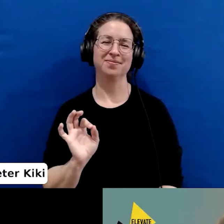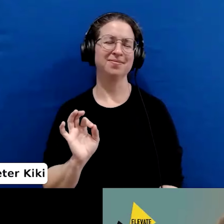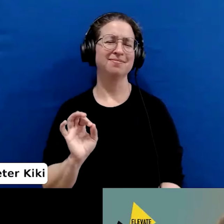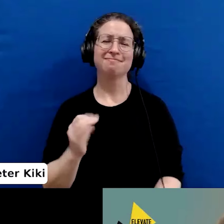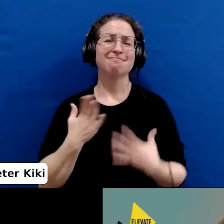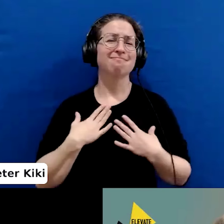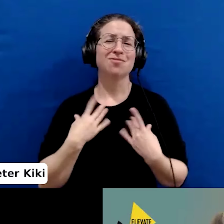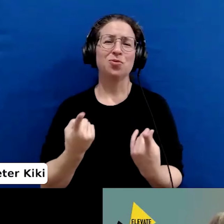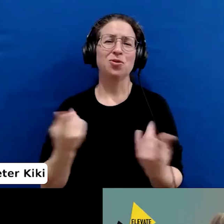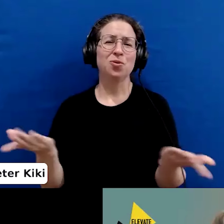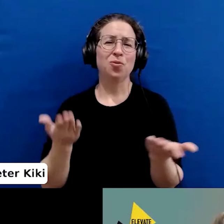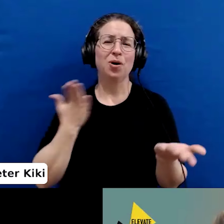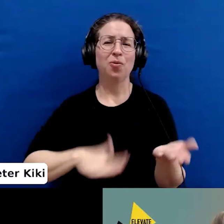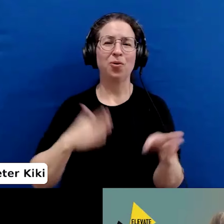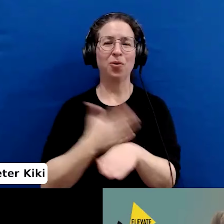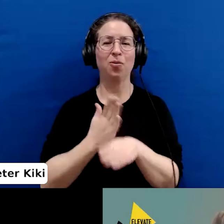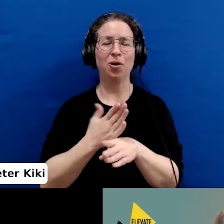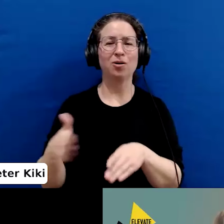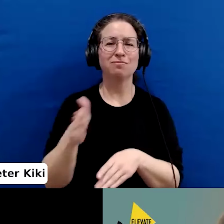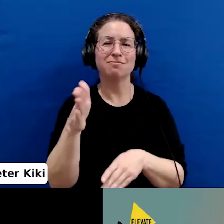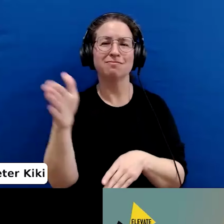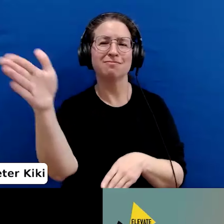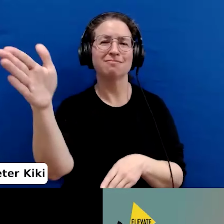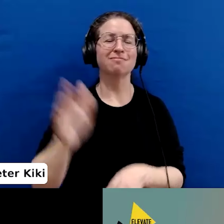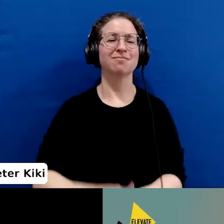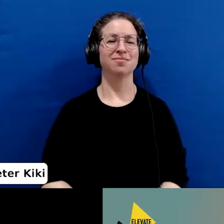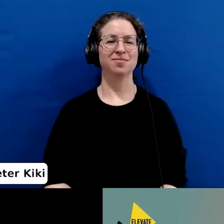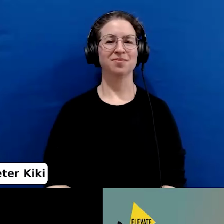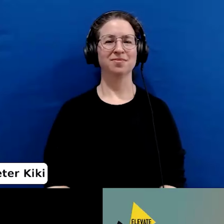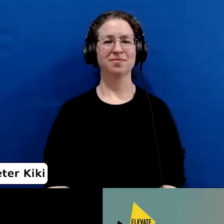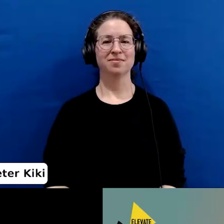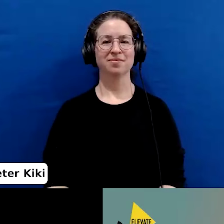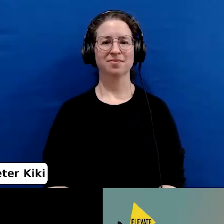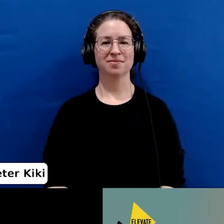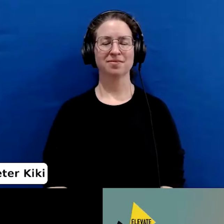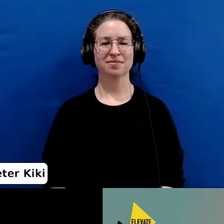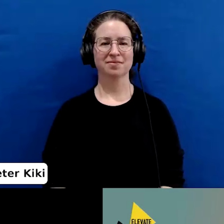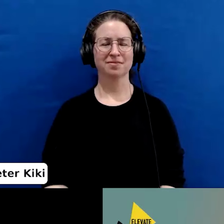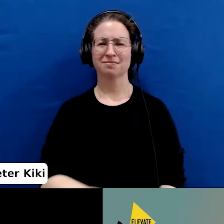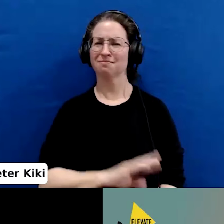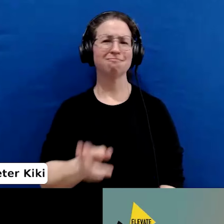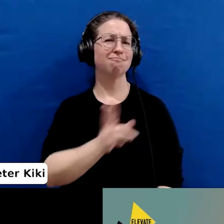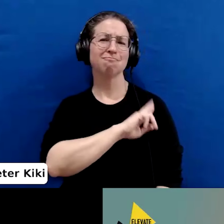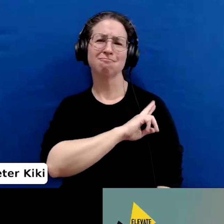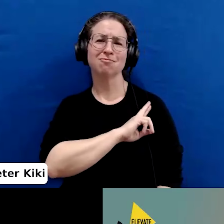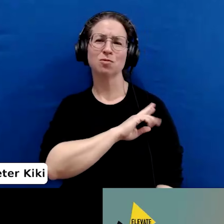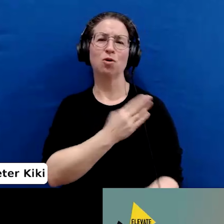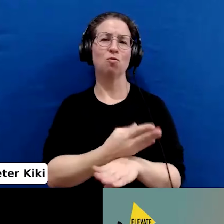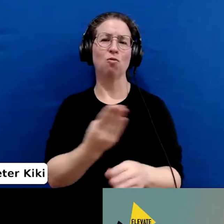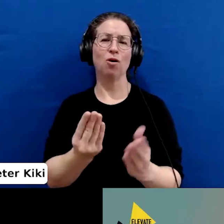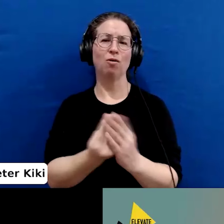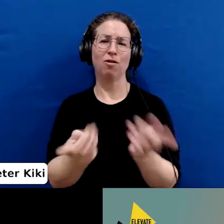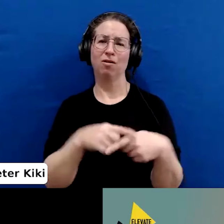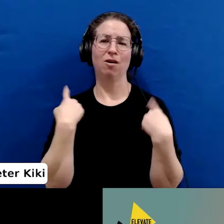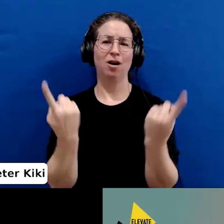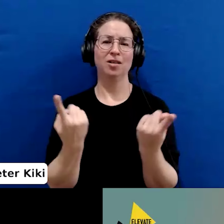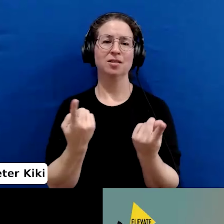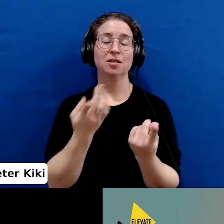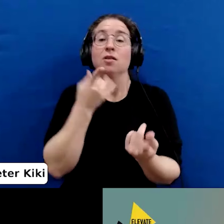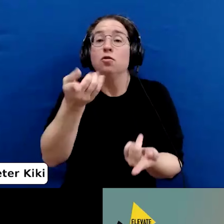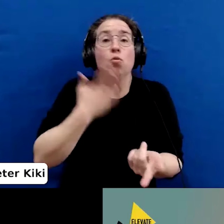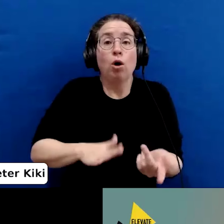path and journey that you want to take as part of this Elevate Scholarship. There's no responsibility working at ATSE unless that's something